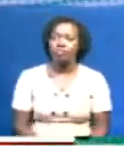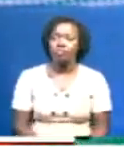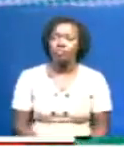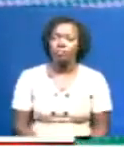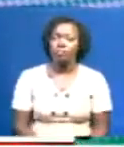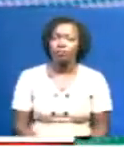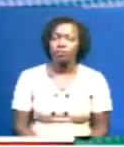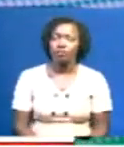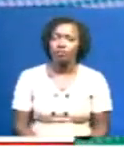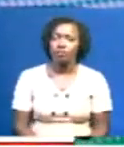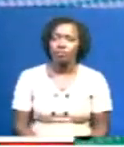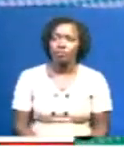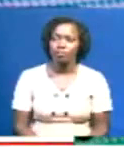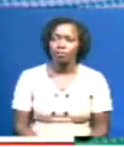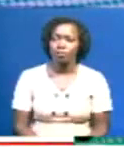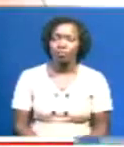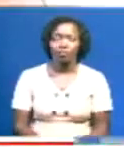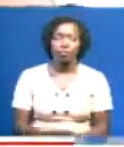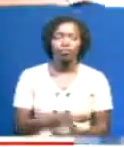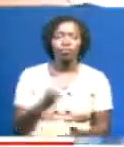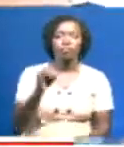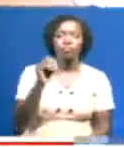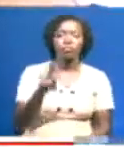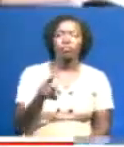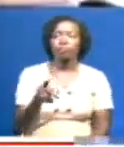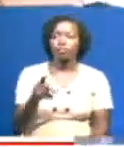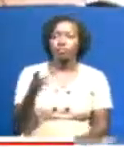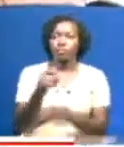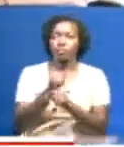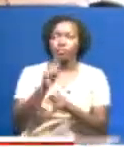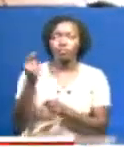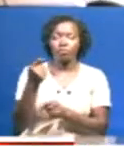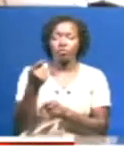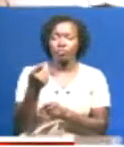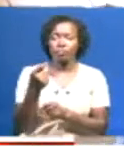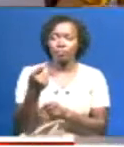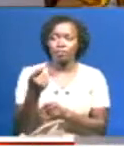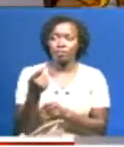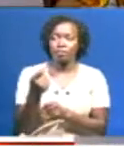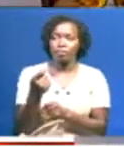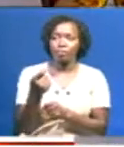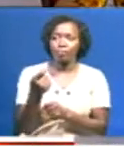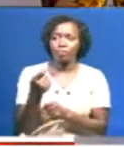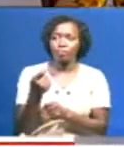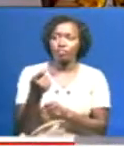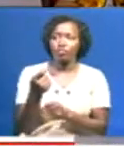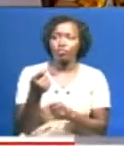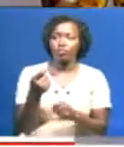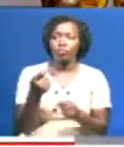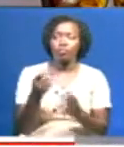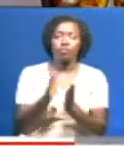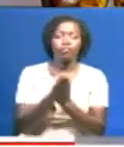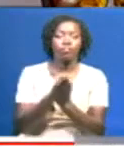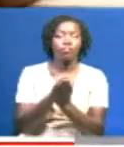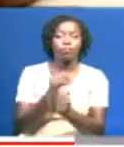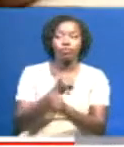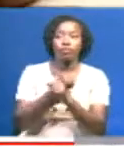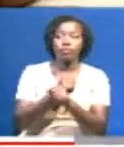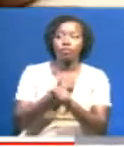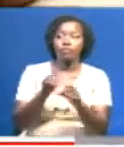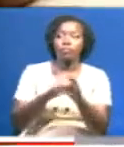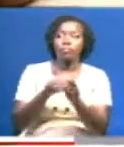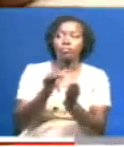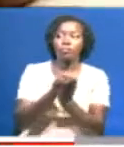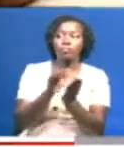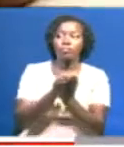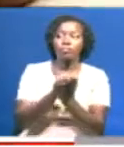The Cooperative Alliance of Kenya says its 800 million shillings tech platform will secure member savings and minimize cases of fraud